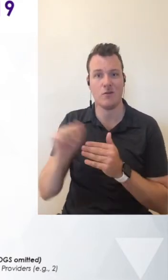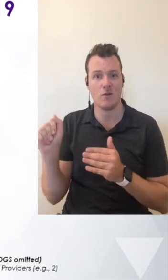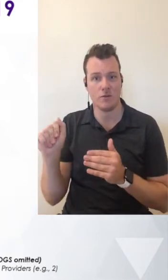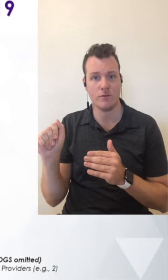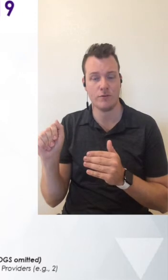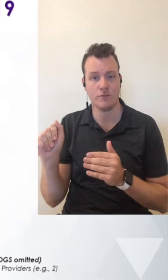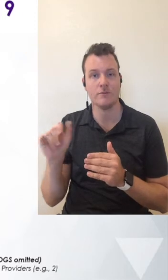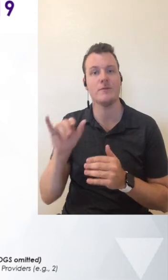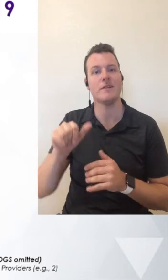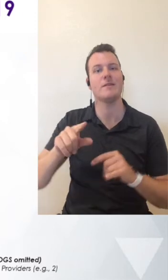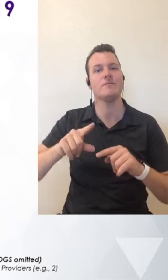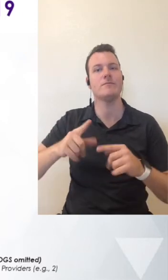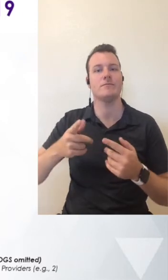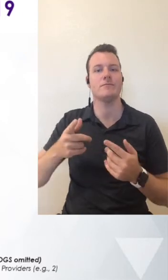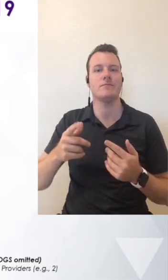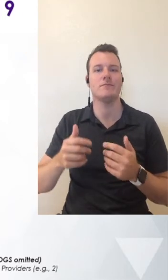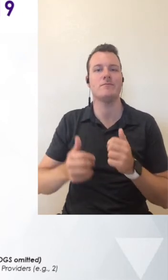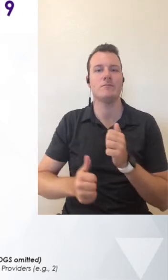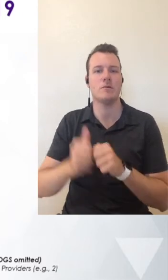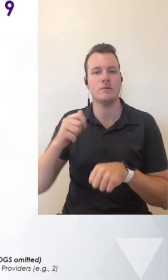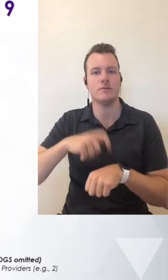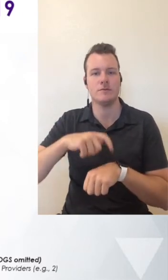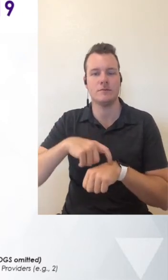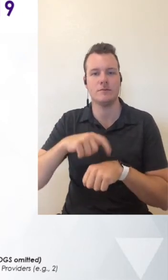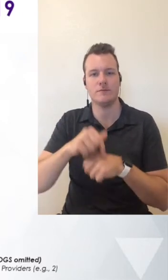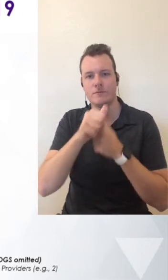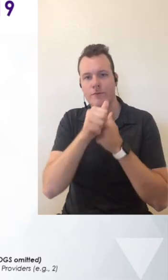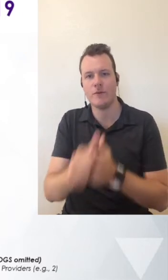services and services alone.